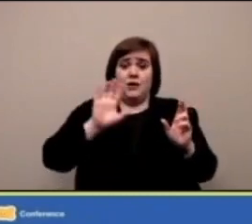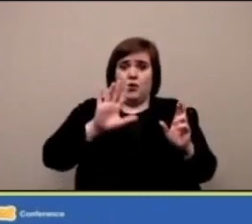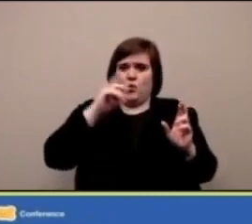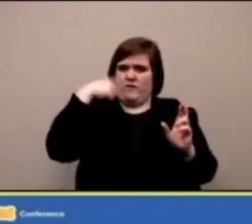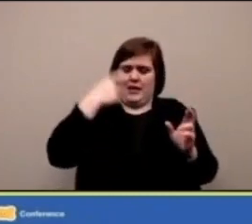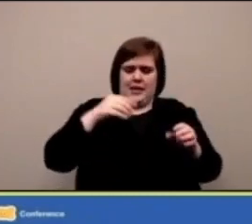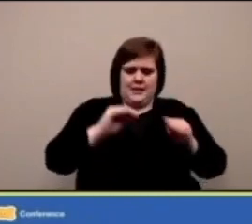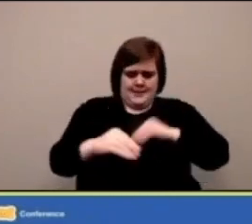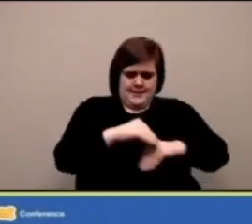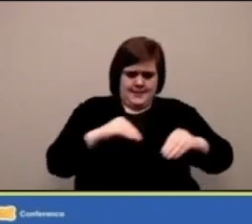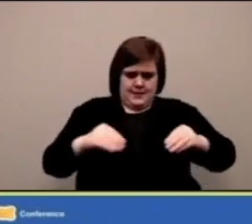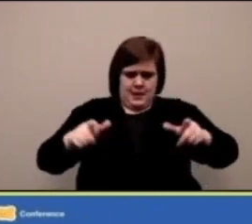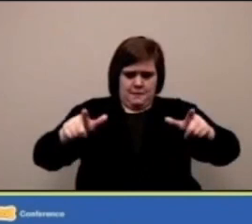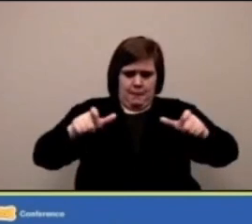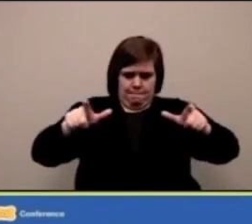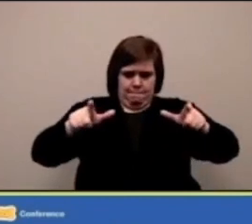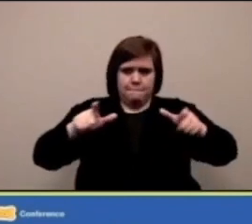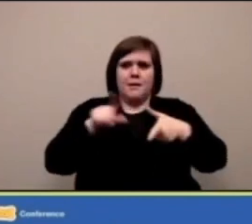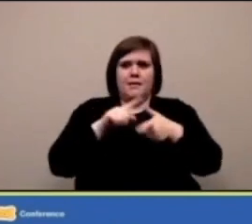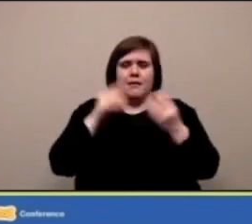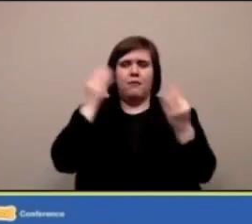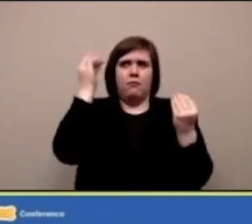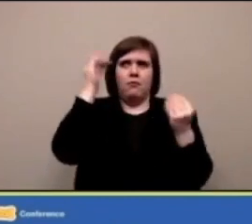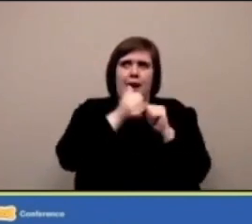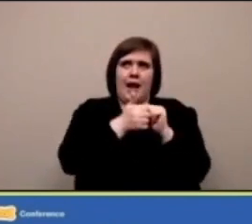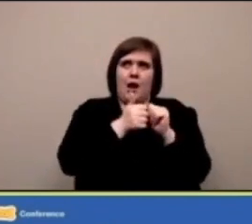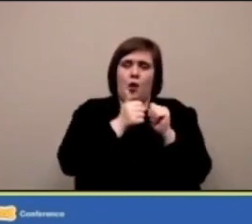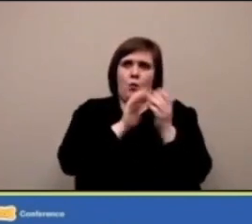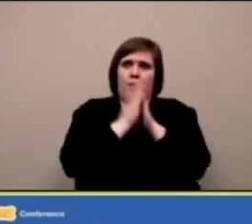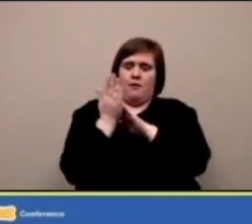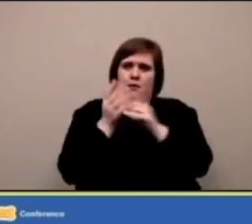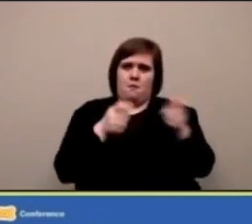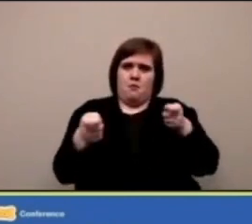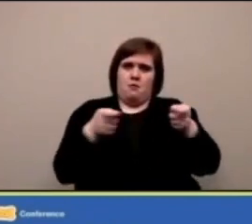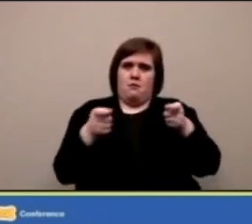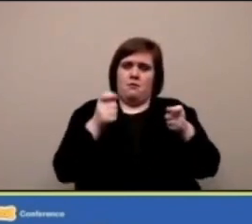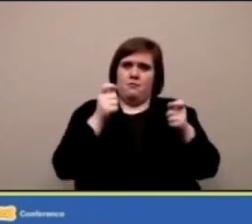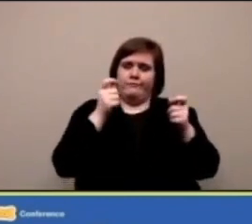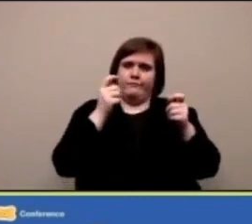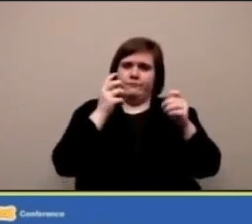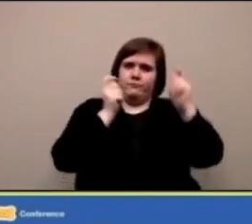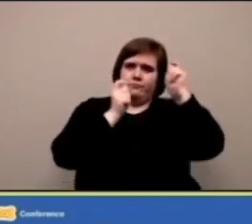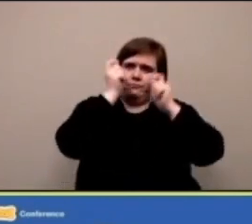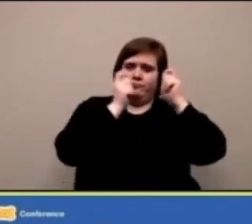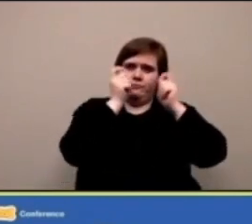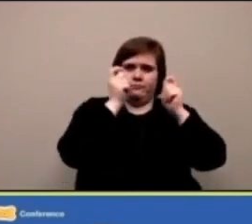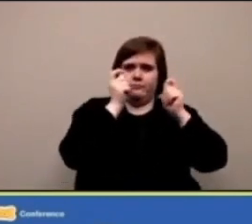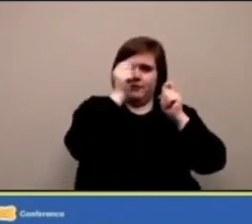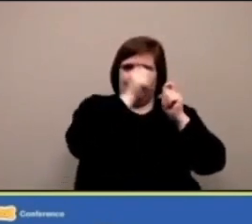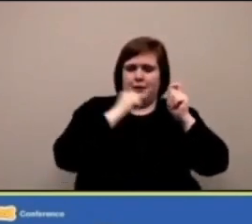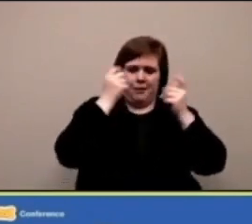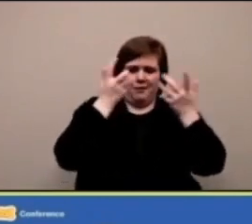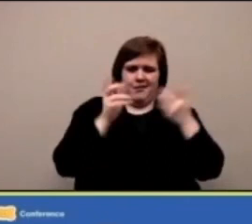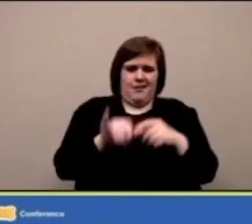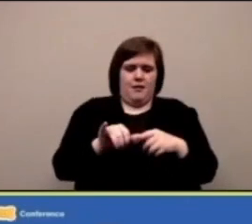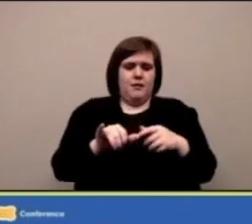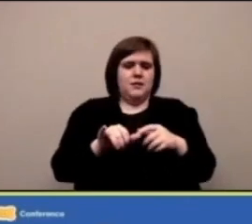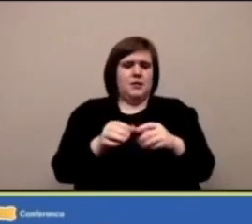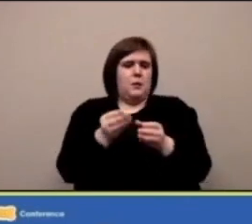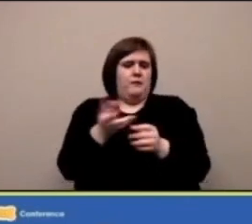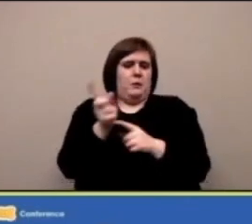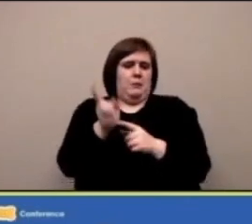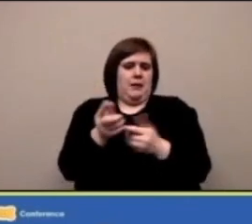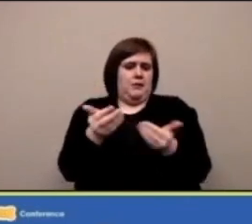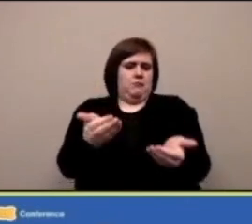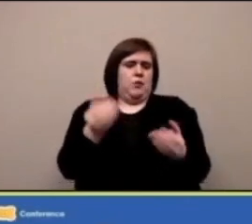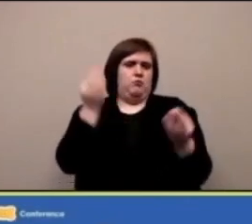want to animate it. But that's what we're going to be doing for the next few minutes or so, just to give you an opportunity to kind of work through this idea. And so